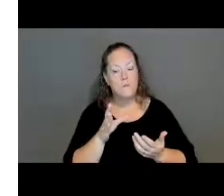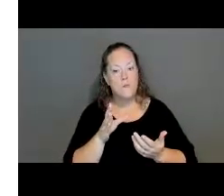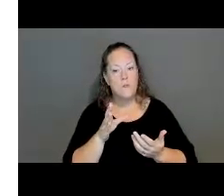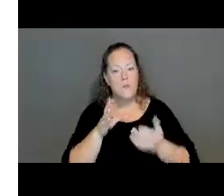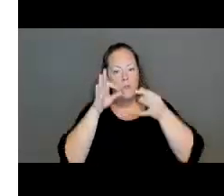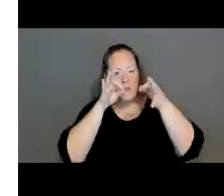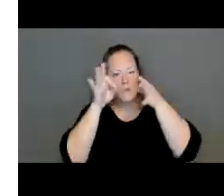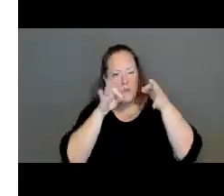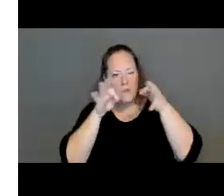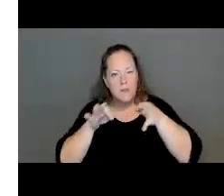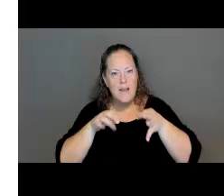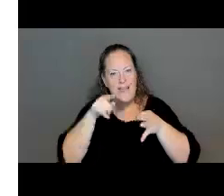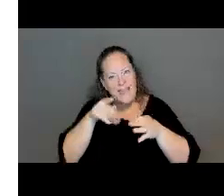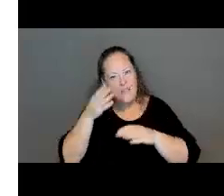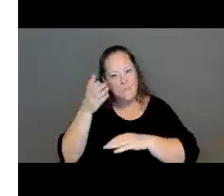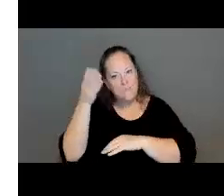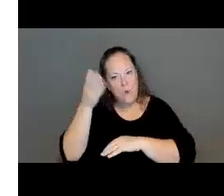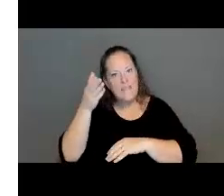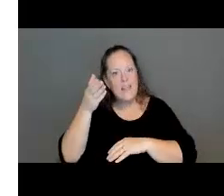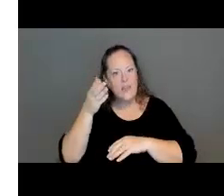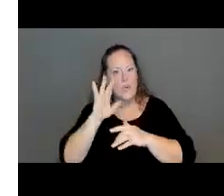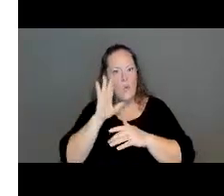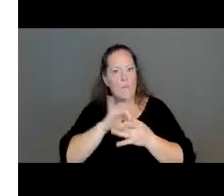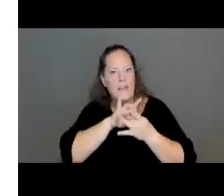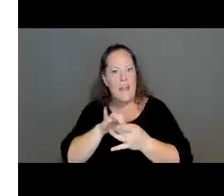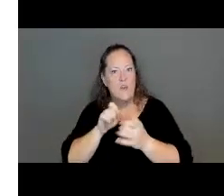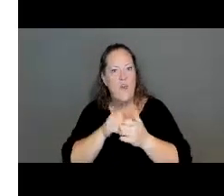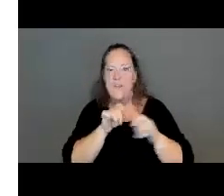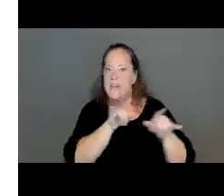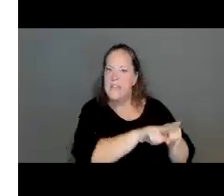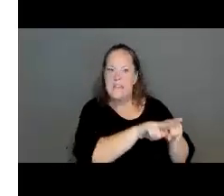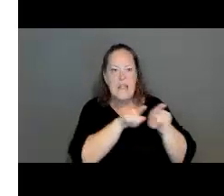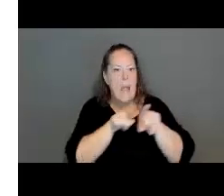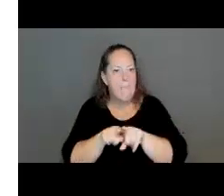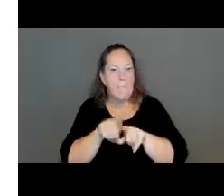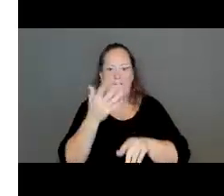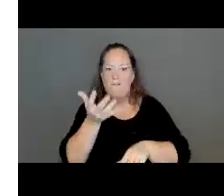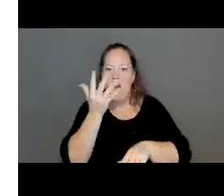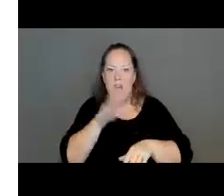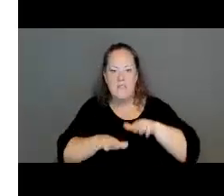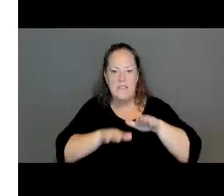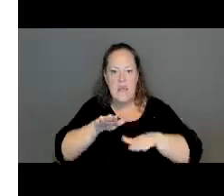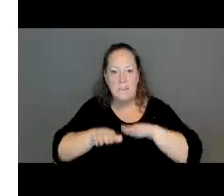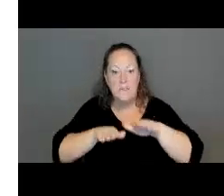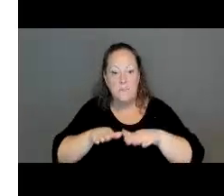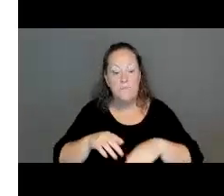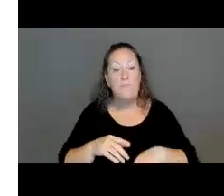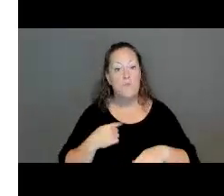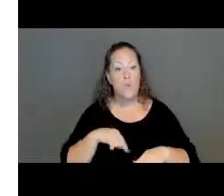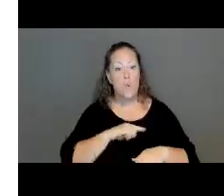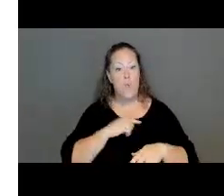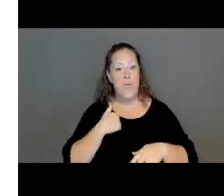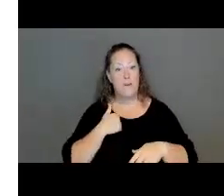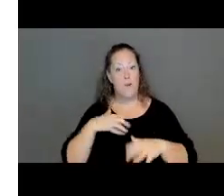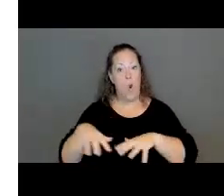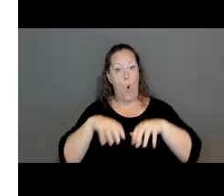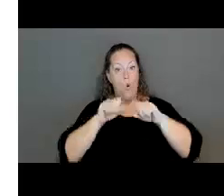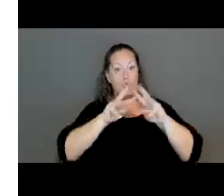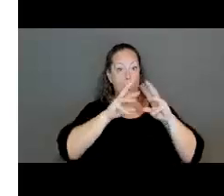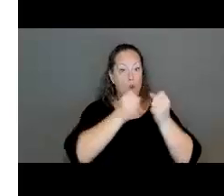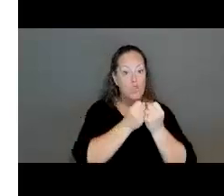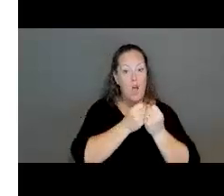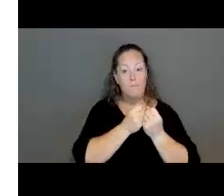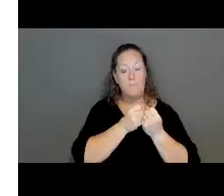on these 5 steps. So we gather information through workshops. We visited farms.